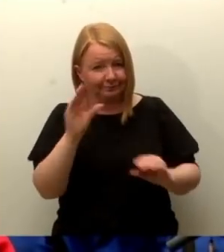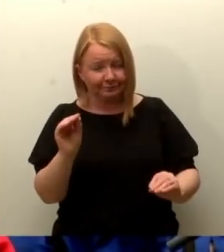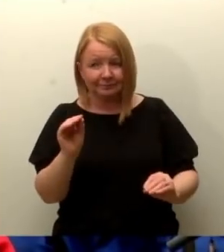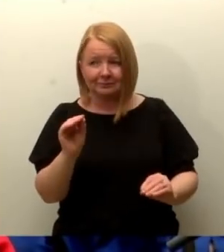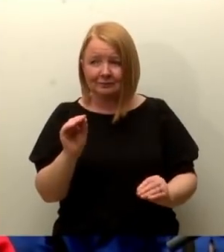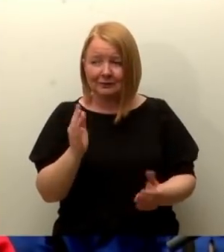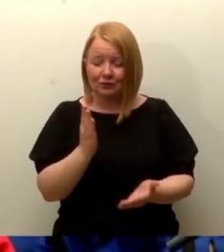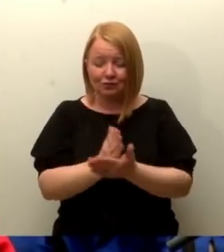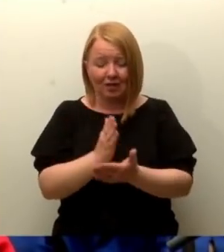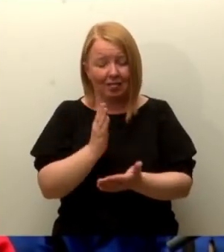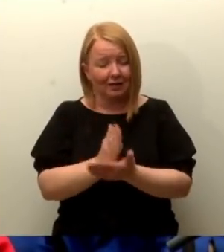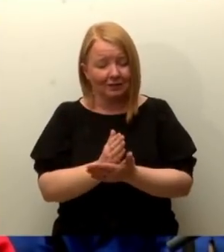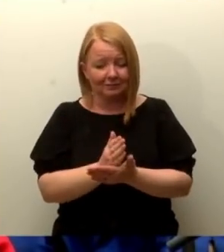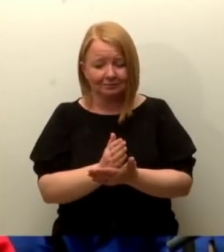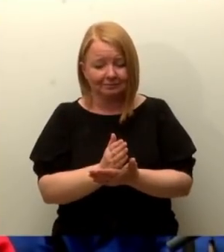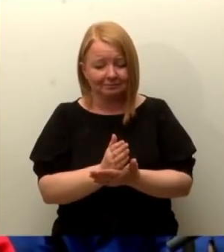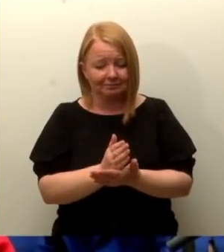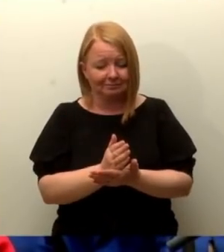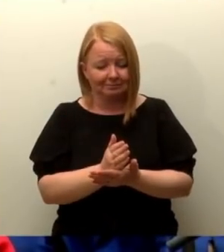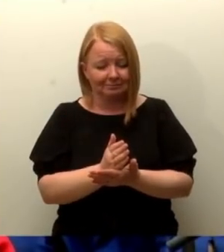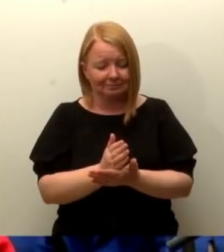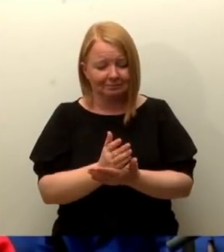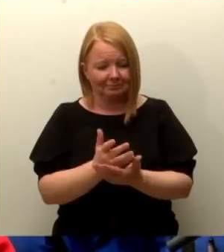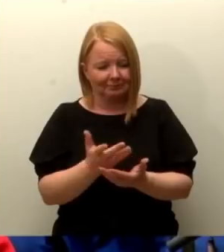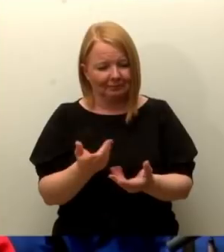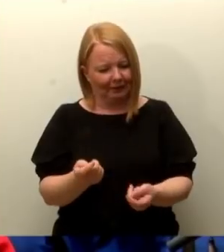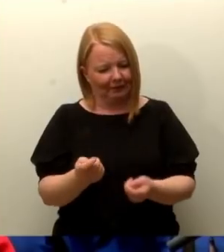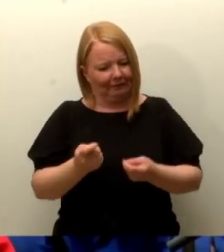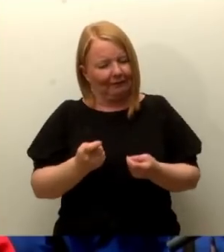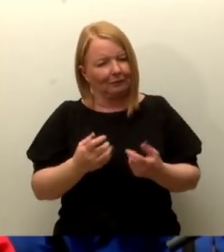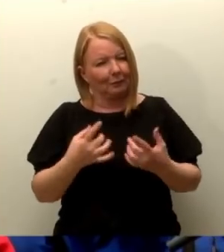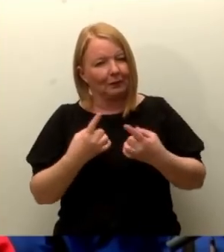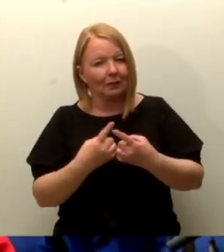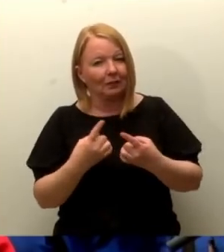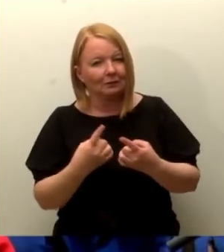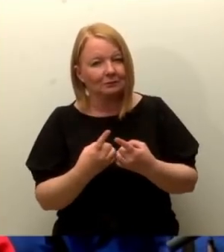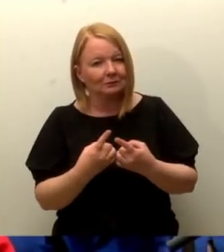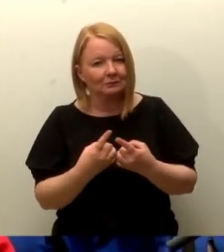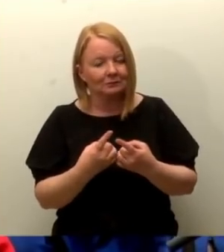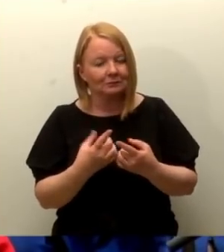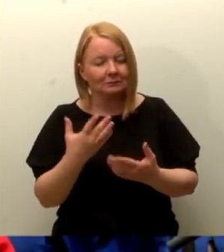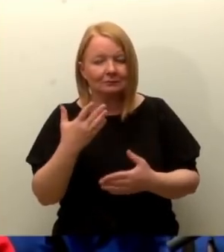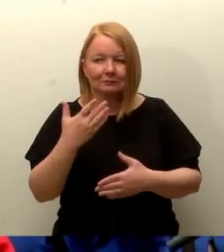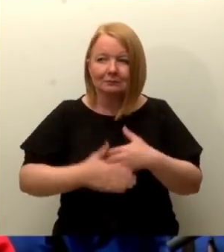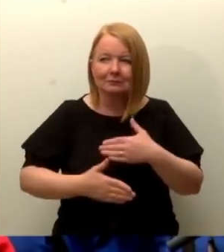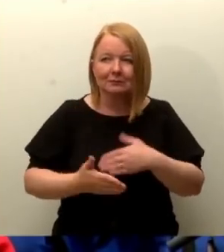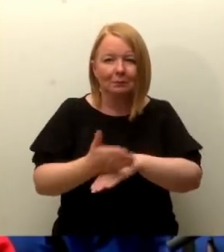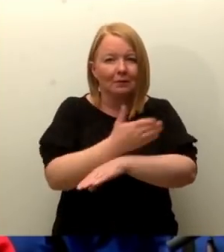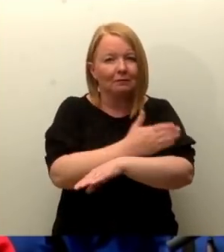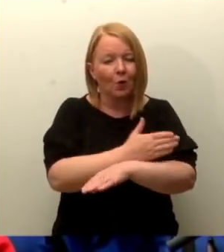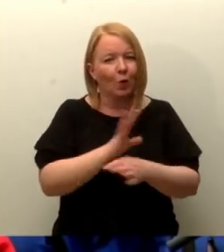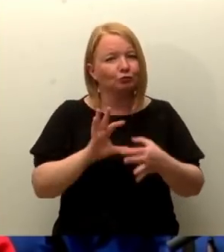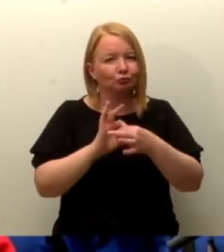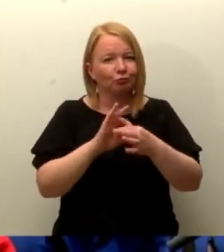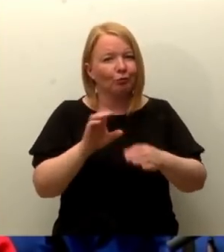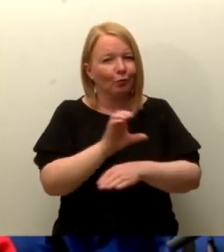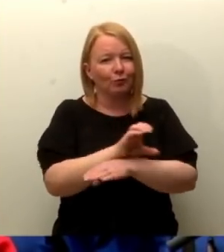this really has brought me things which I hadn't before I joined this